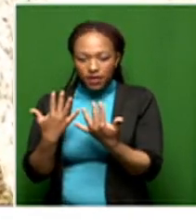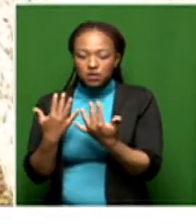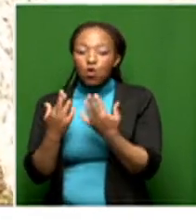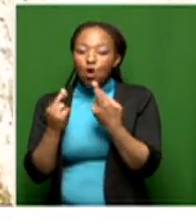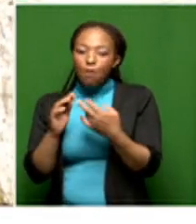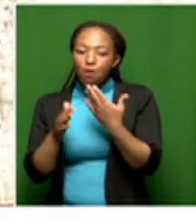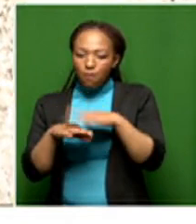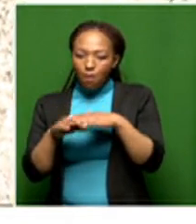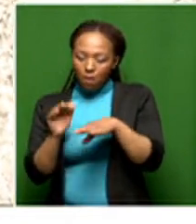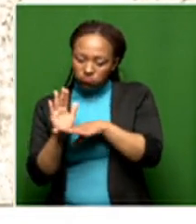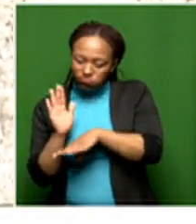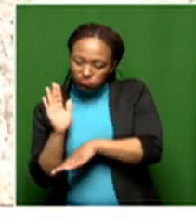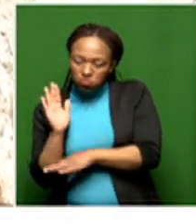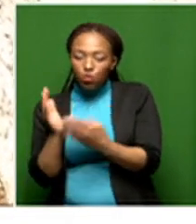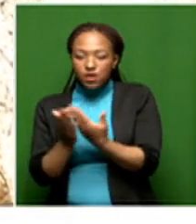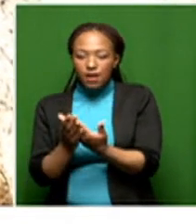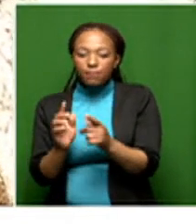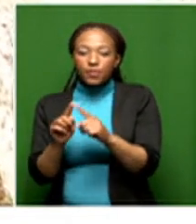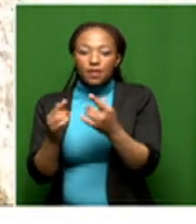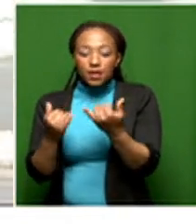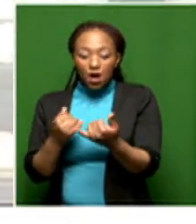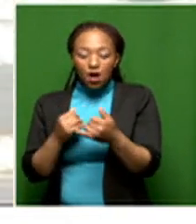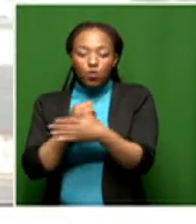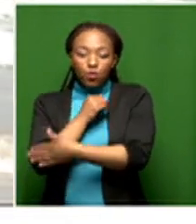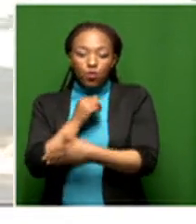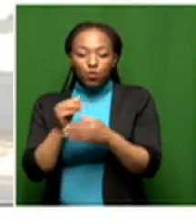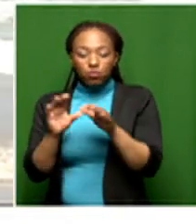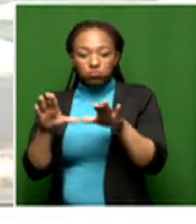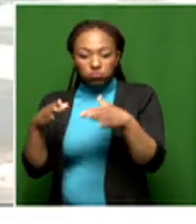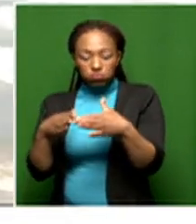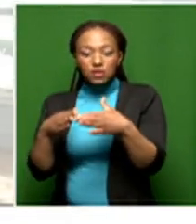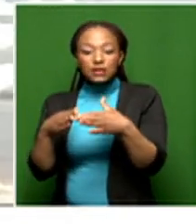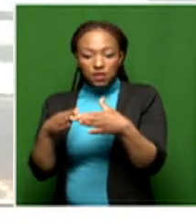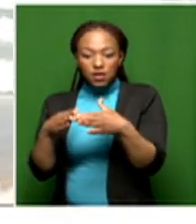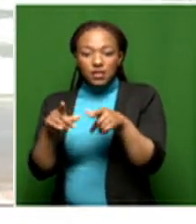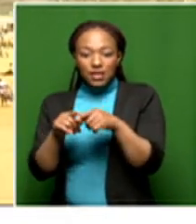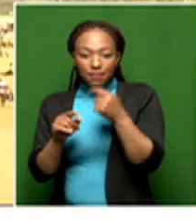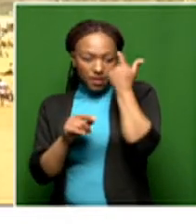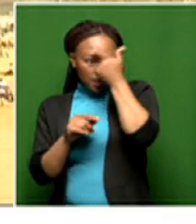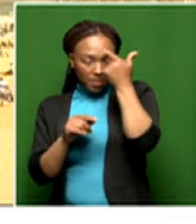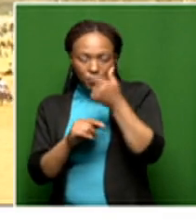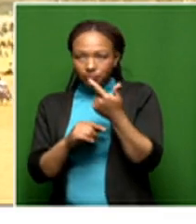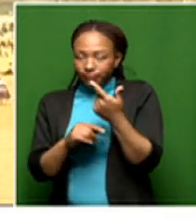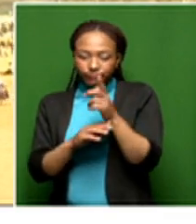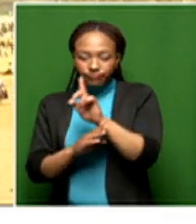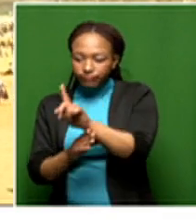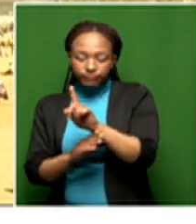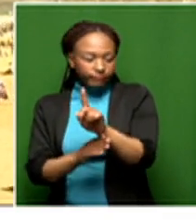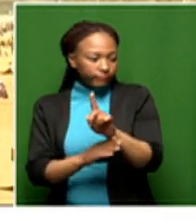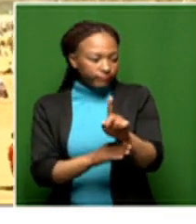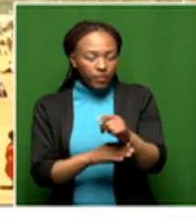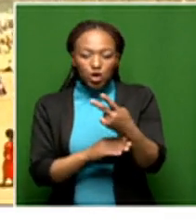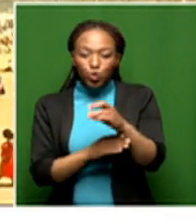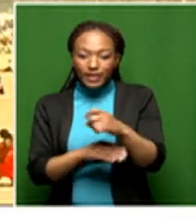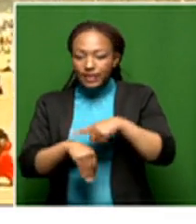has instituted health and safety protocols, and I must say, I don't know about you, but I probably get my temperature taken 20 times a day, write my name